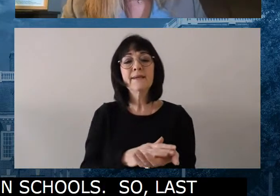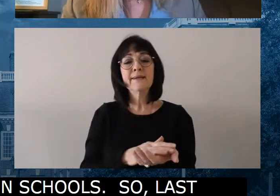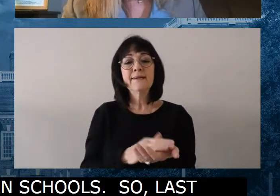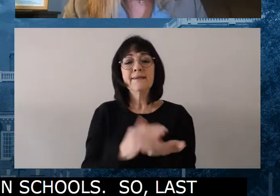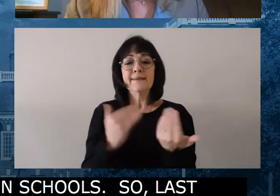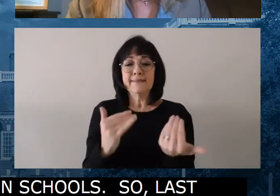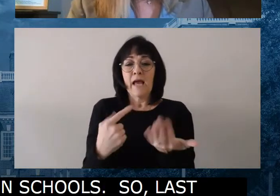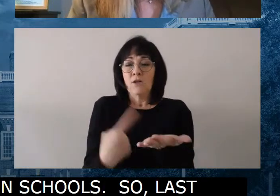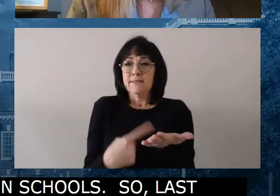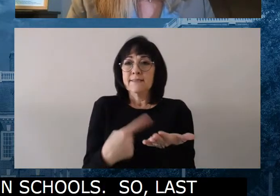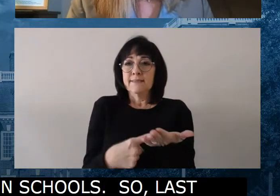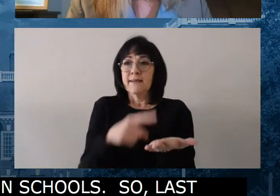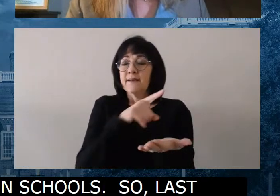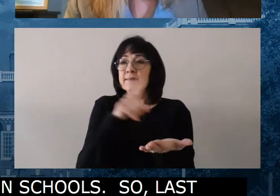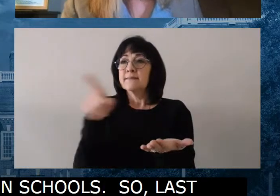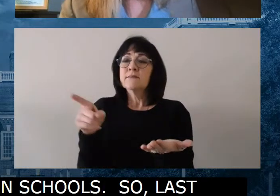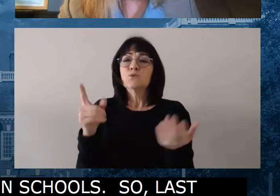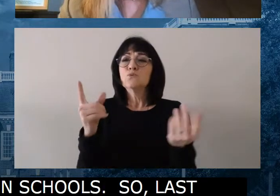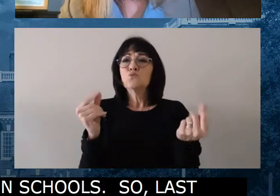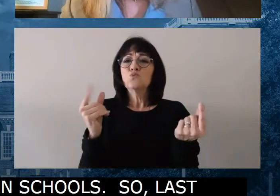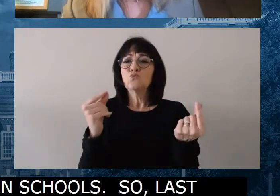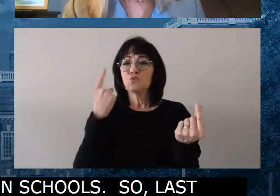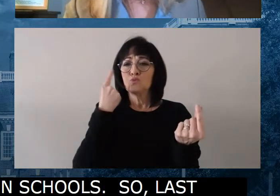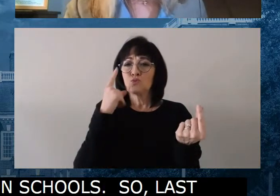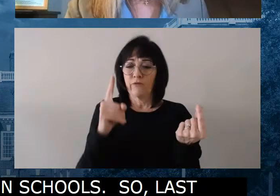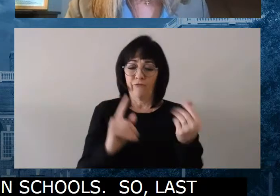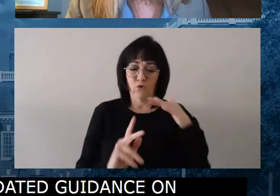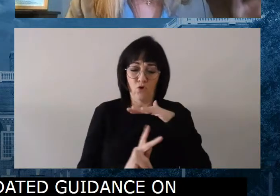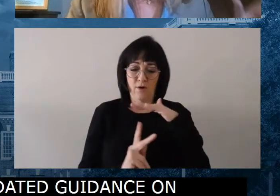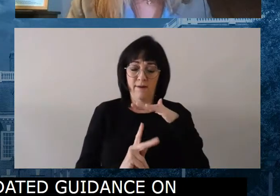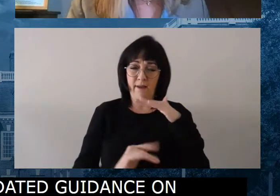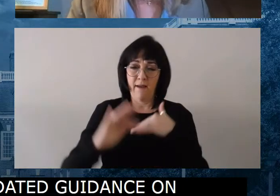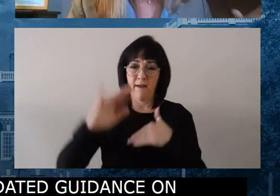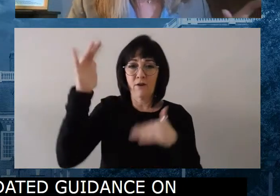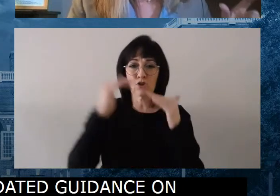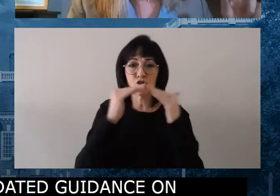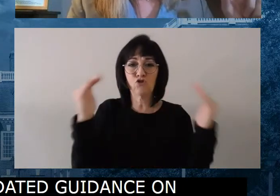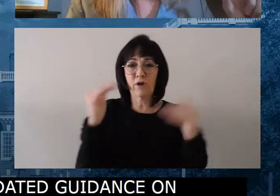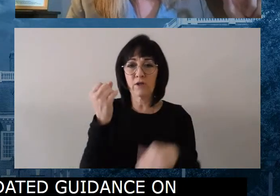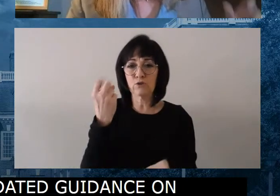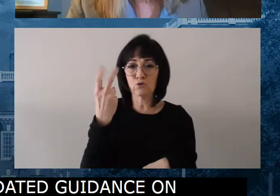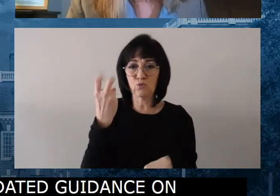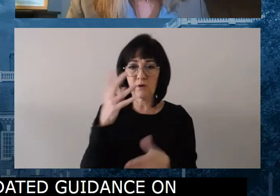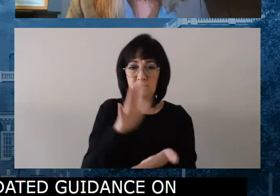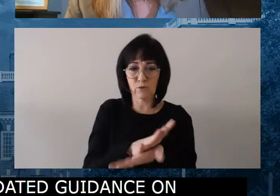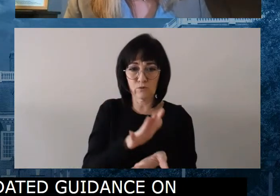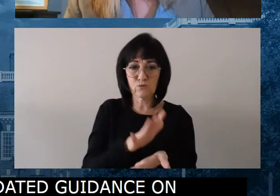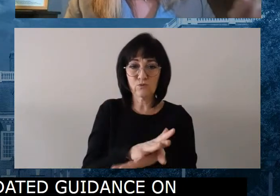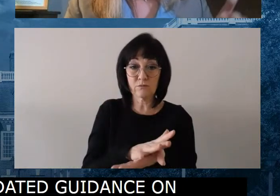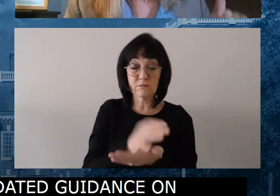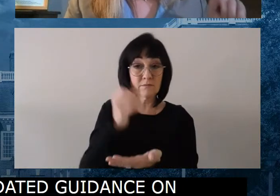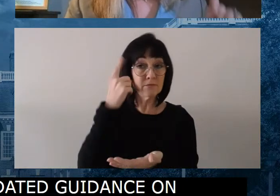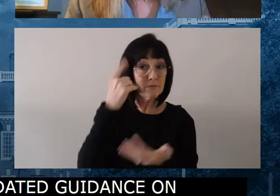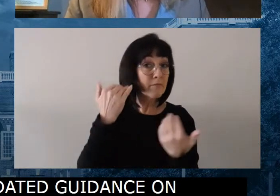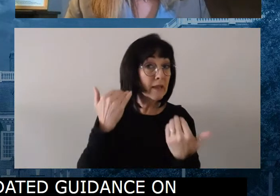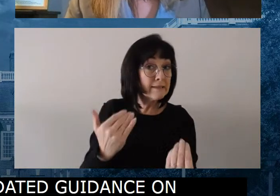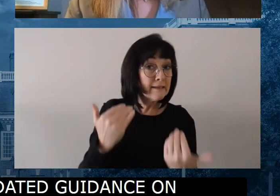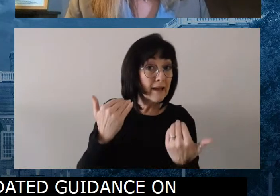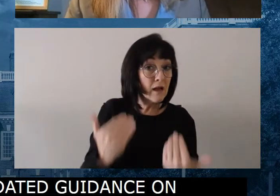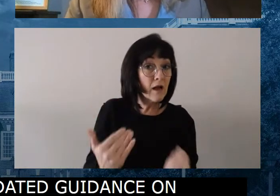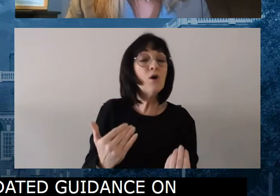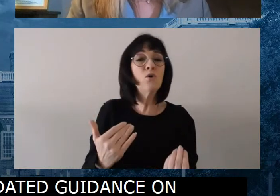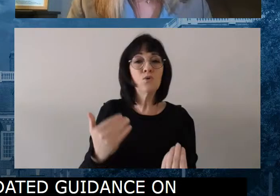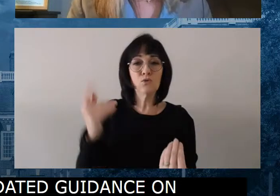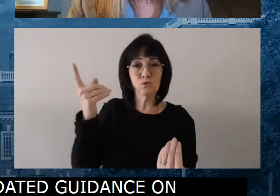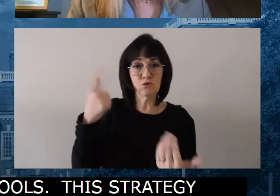12 schools. And this guidance recognizes that 3 feet of physical